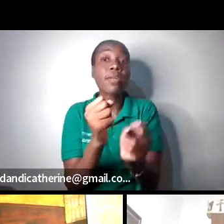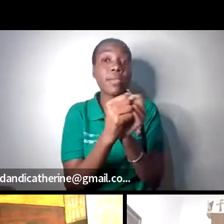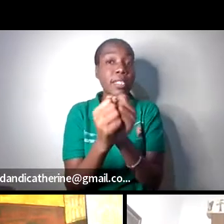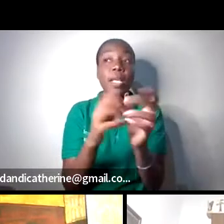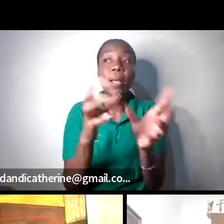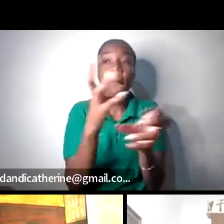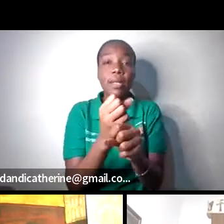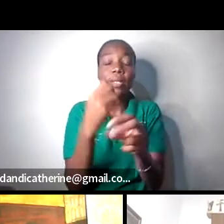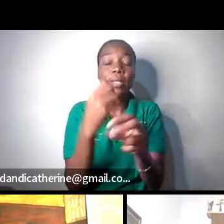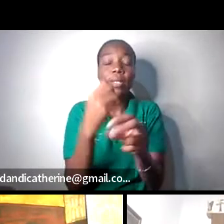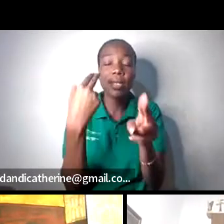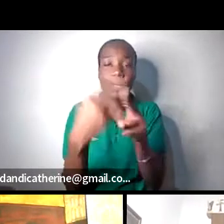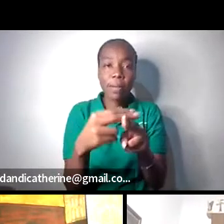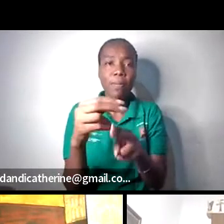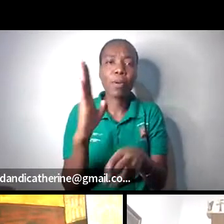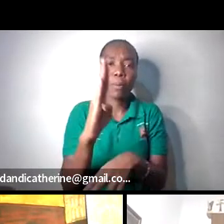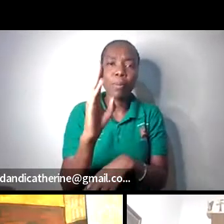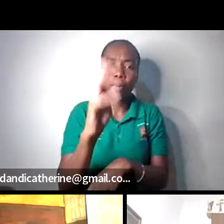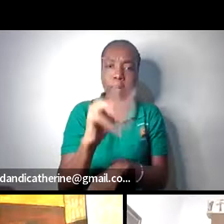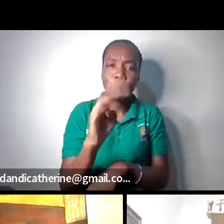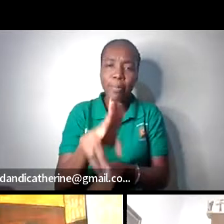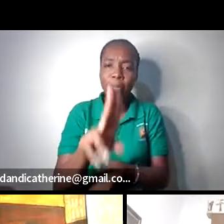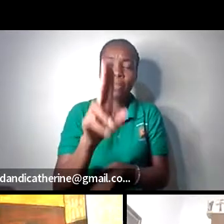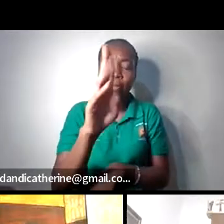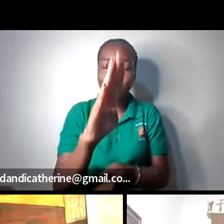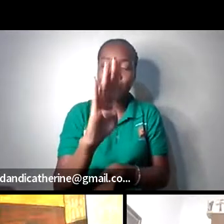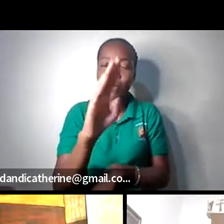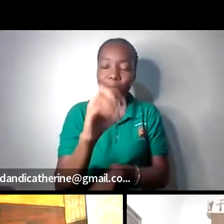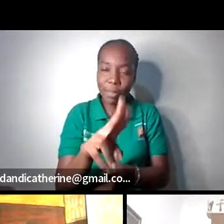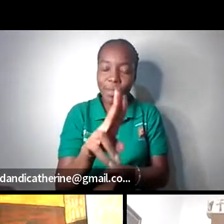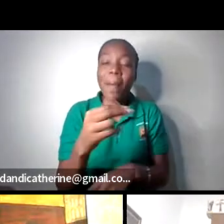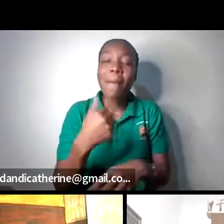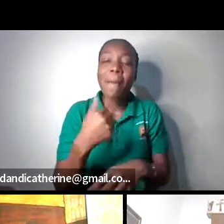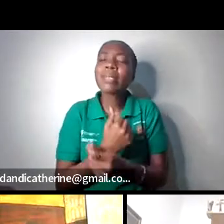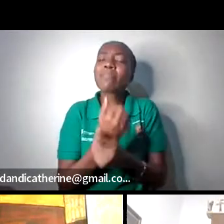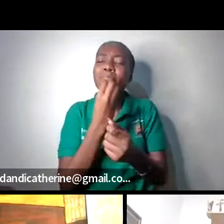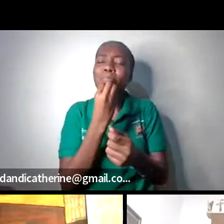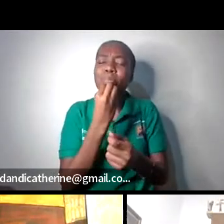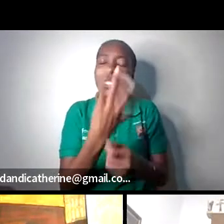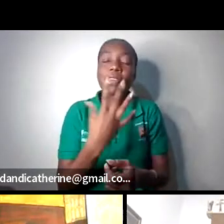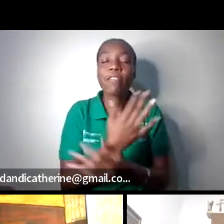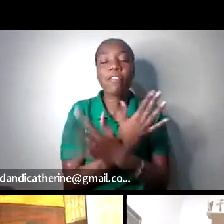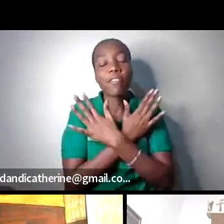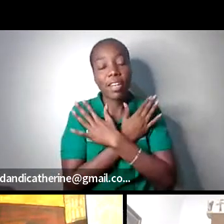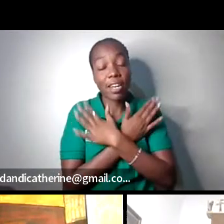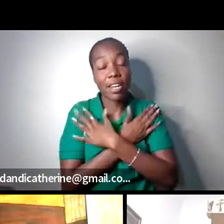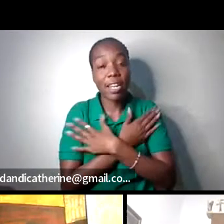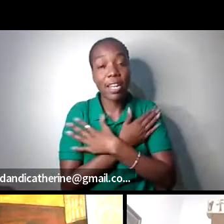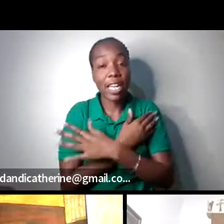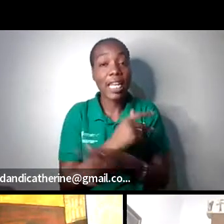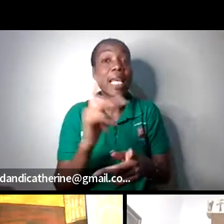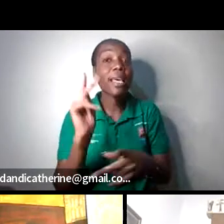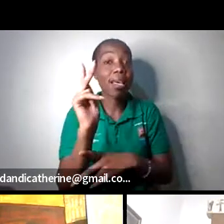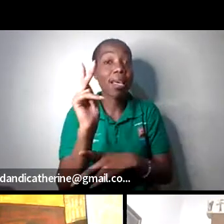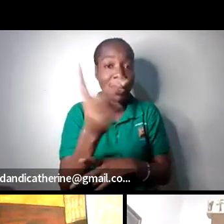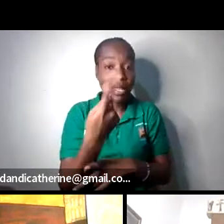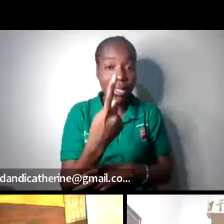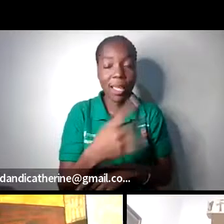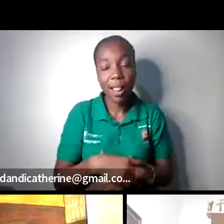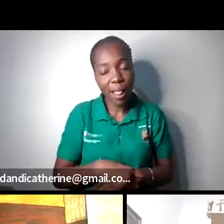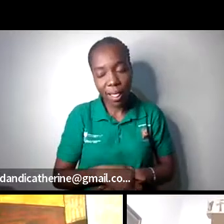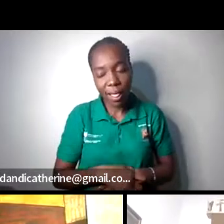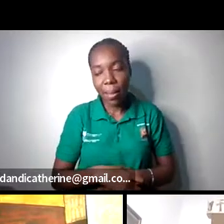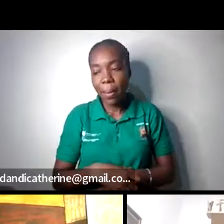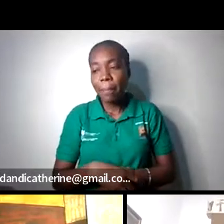ExxonMobil, and I always like to tell my Kenyan friends, one of the things that make me a very vital Kenyan is